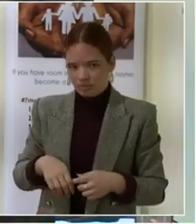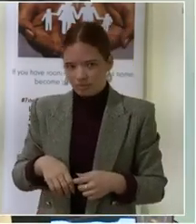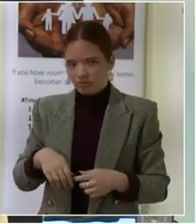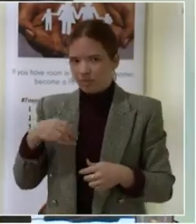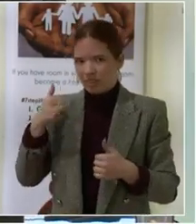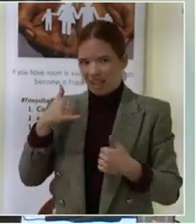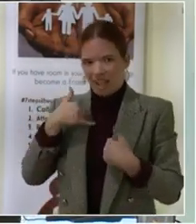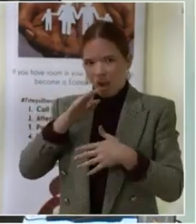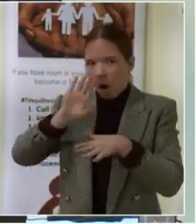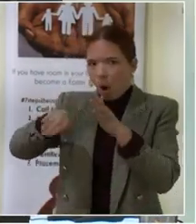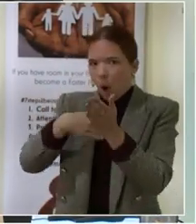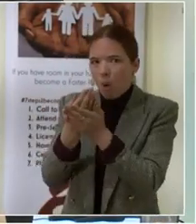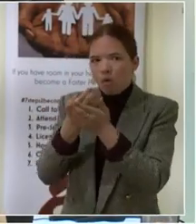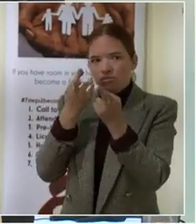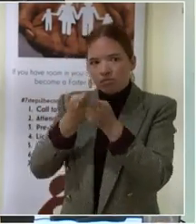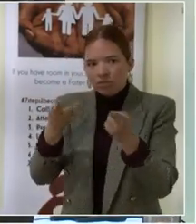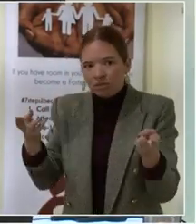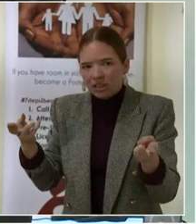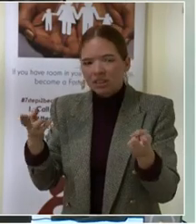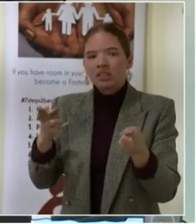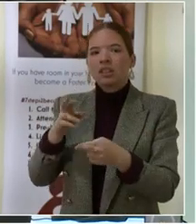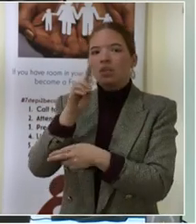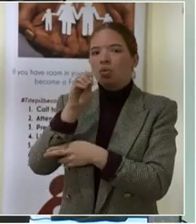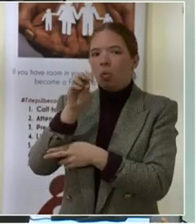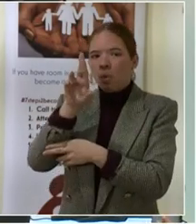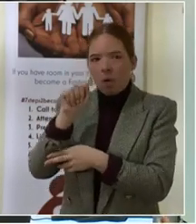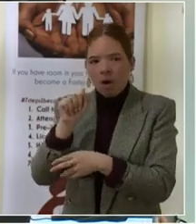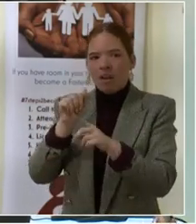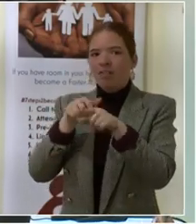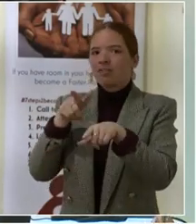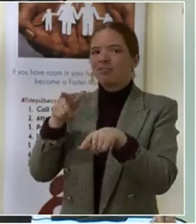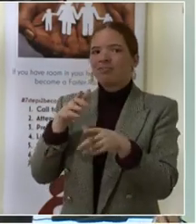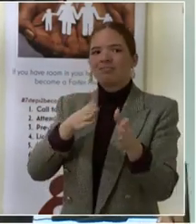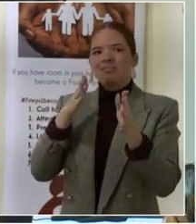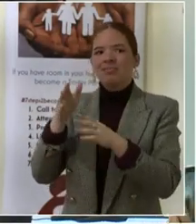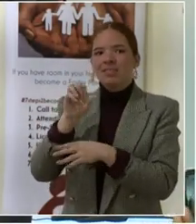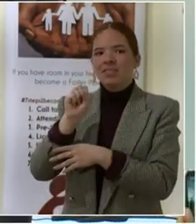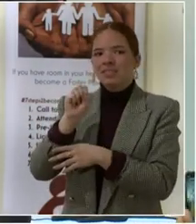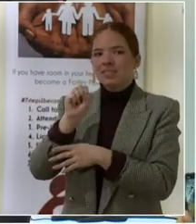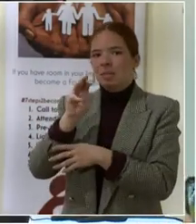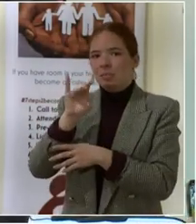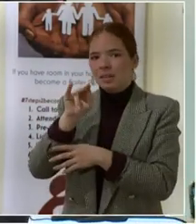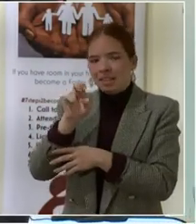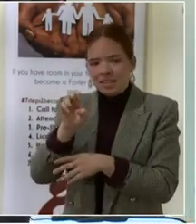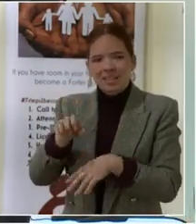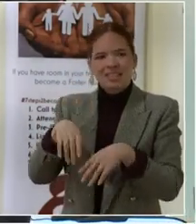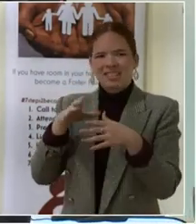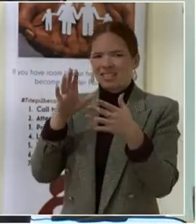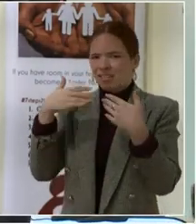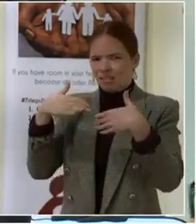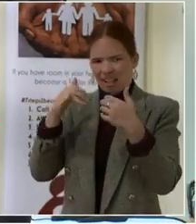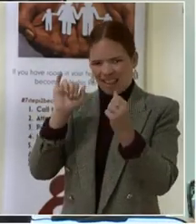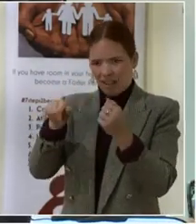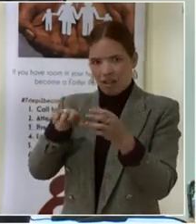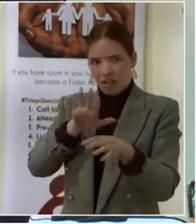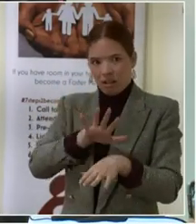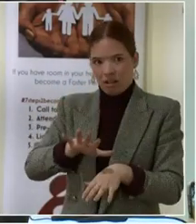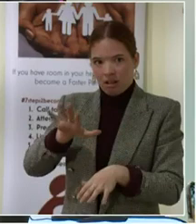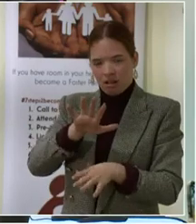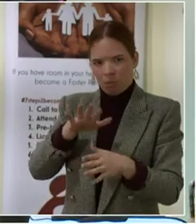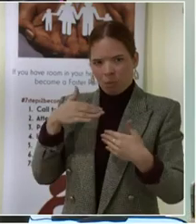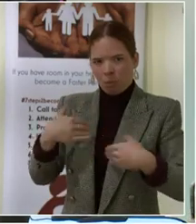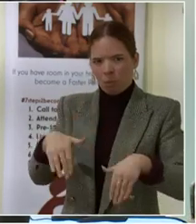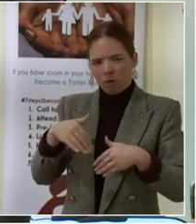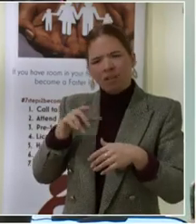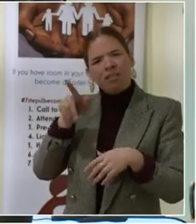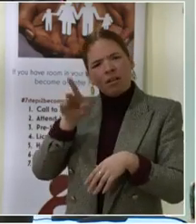Brown, Jasmine, the 202 Peace Walk, and everything. So the problem was that we couldn't get the Department of Recreation to give us a